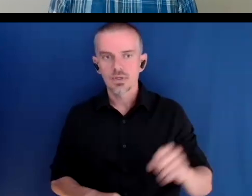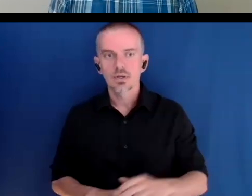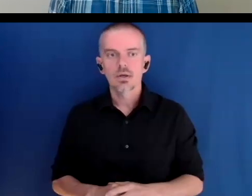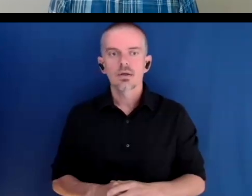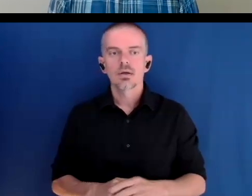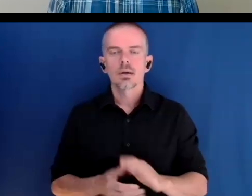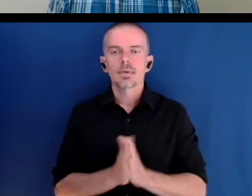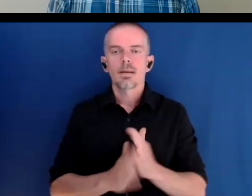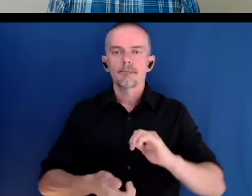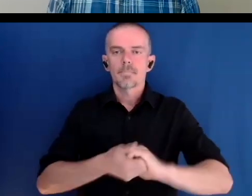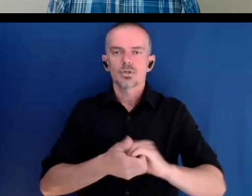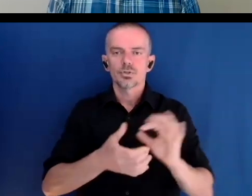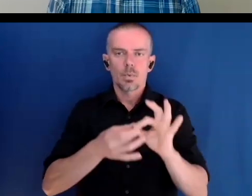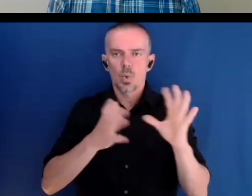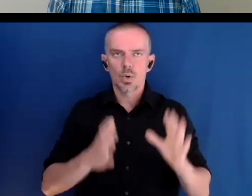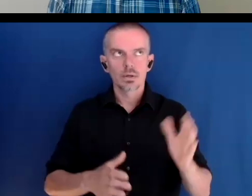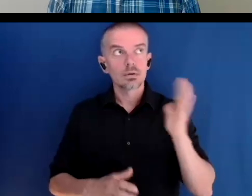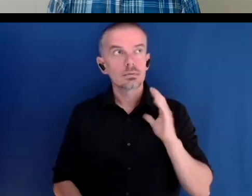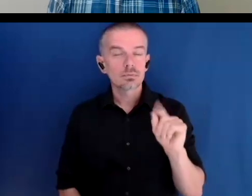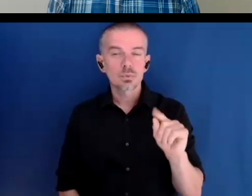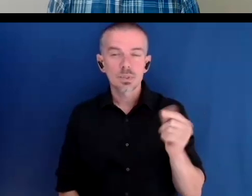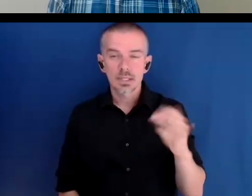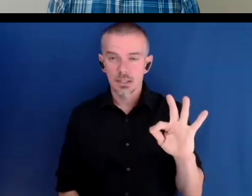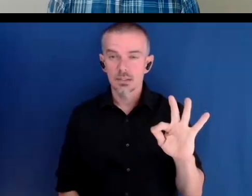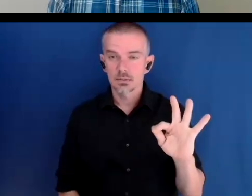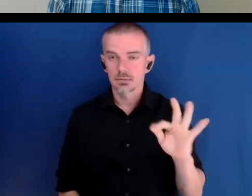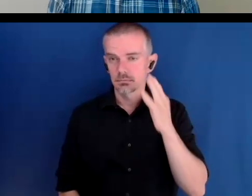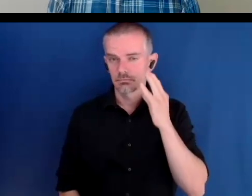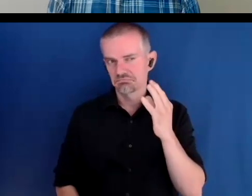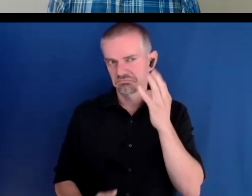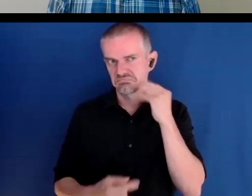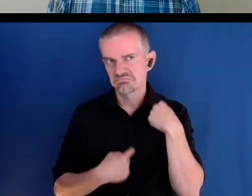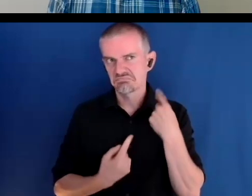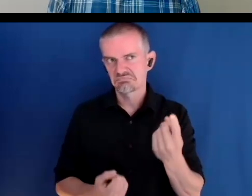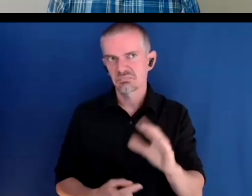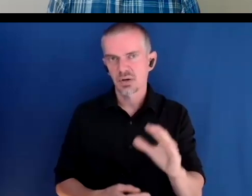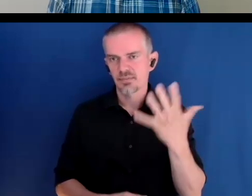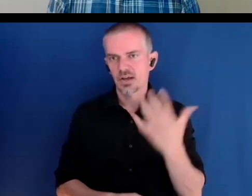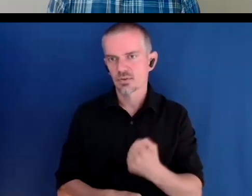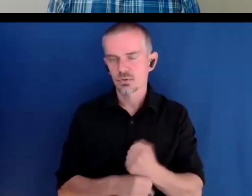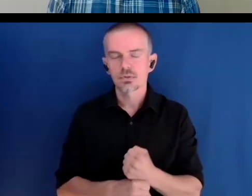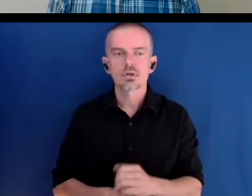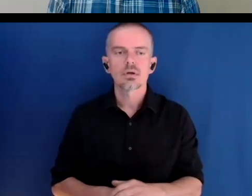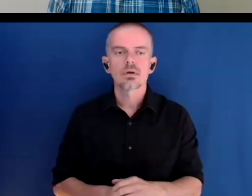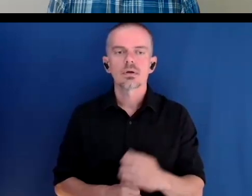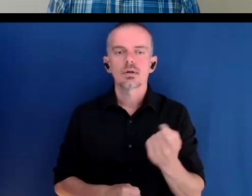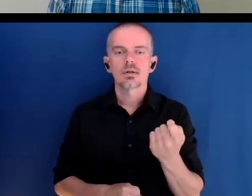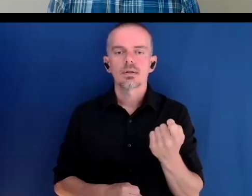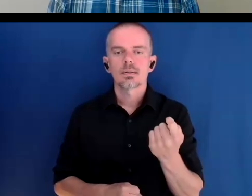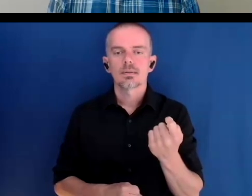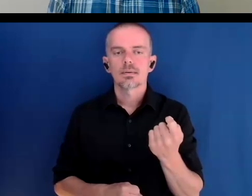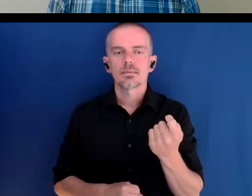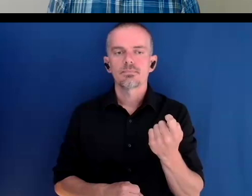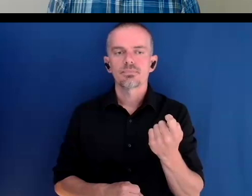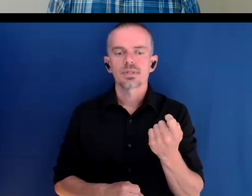partnership coordinator in 2019. So I've done it for about 5 years. So a little bit ahead of the large